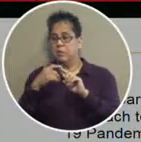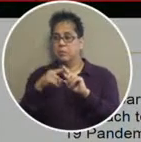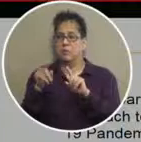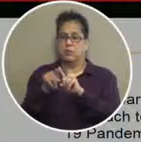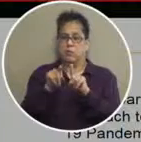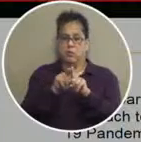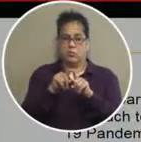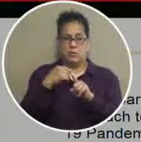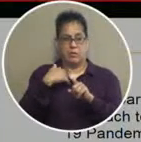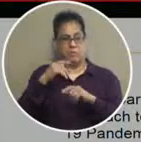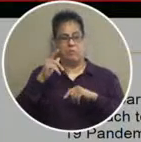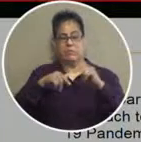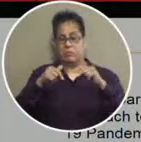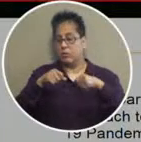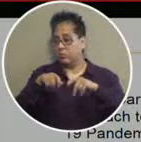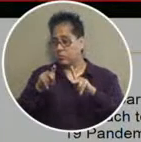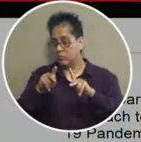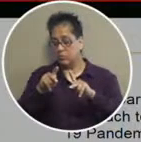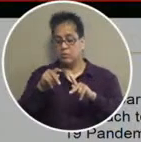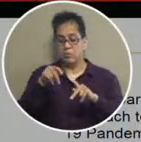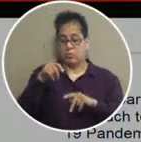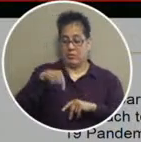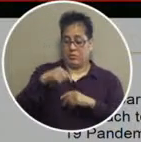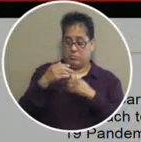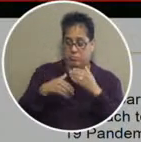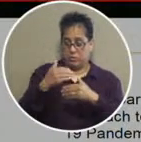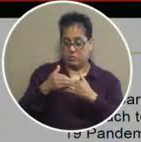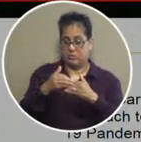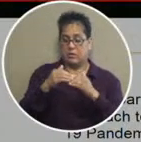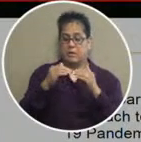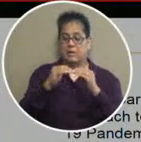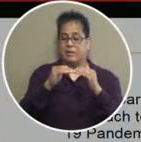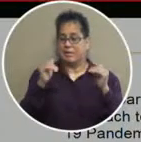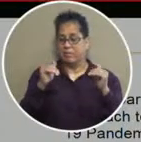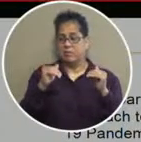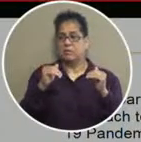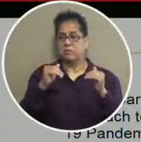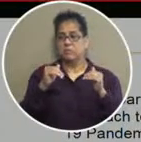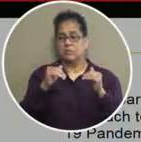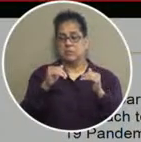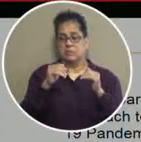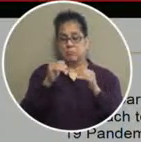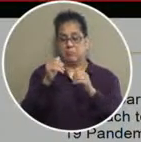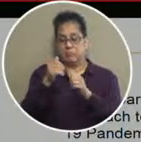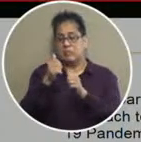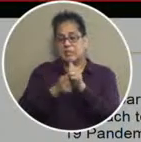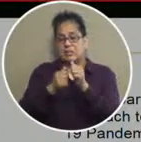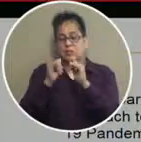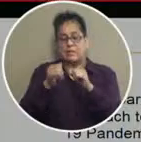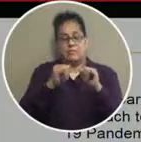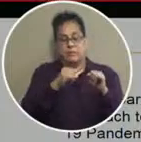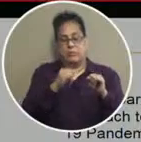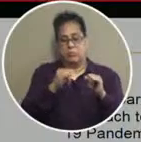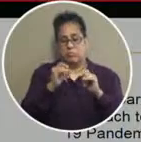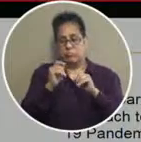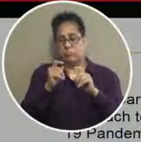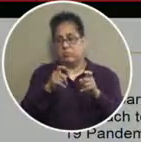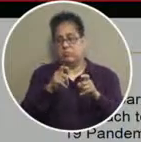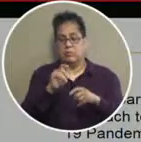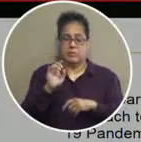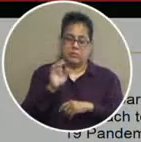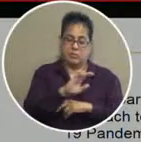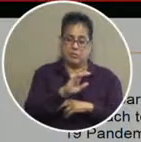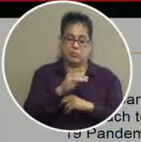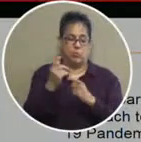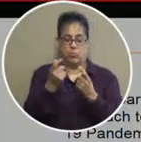find areas of opportunity. So throughout this process, the level of risk is assigned to each individual, and guidance is given to them on